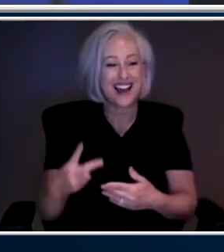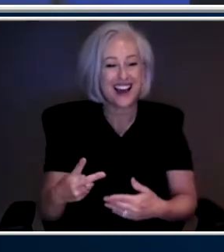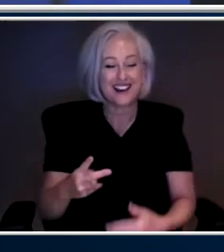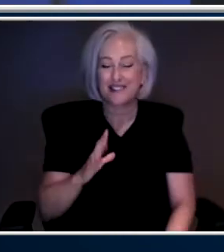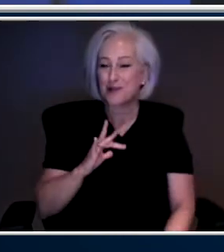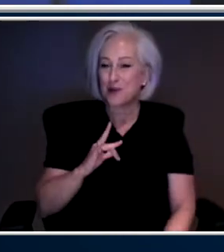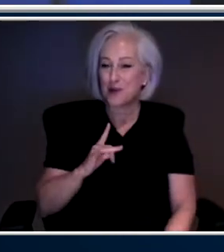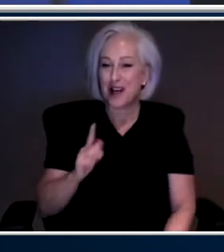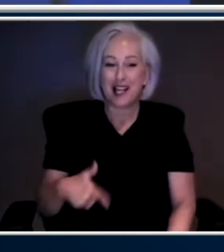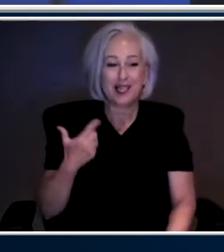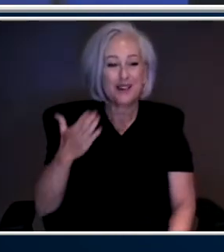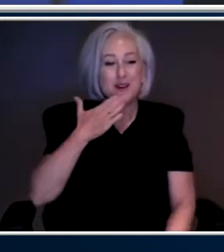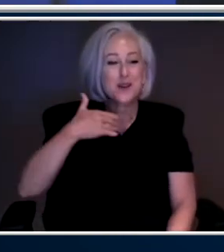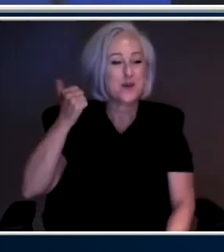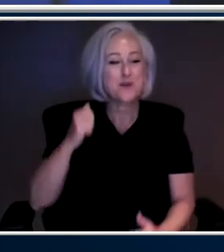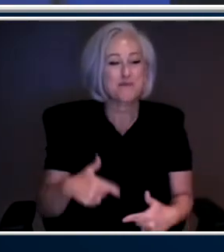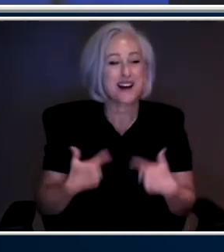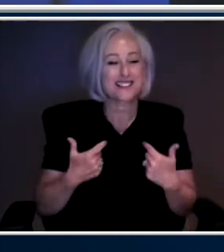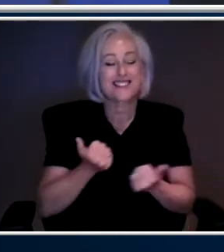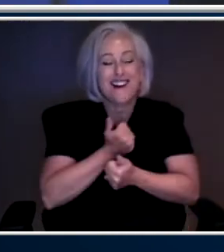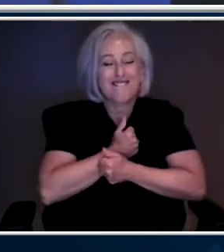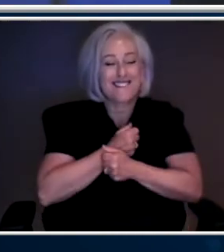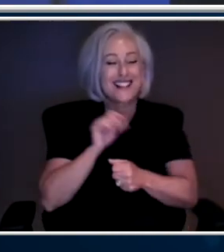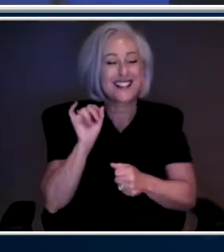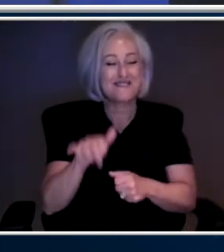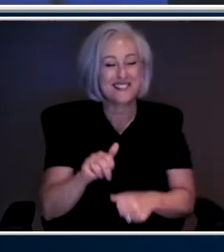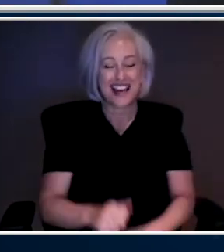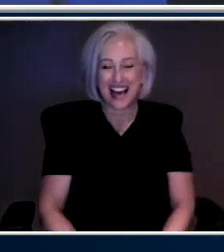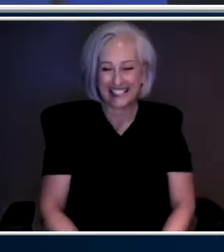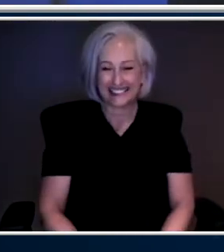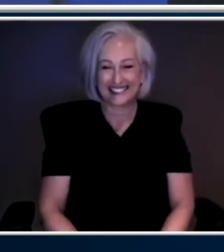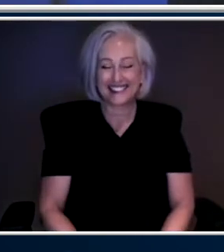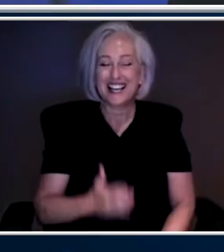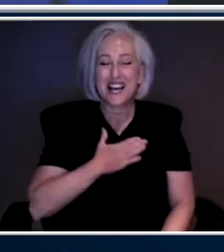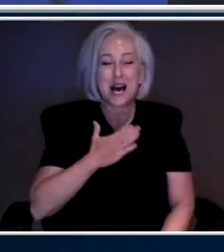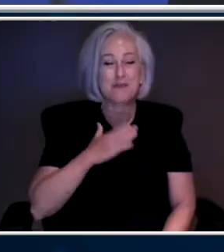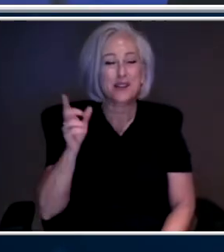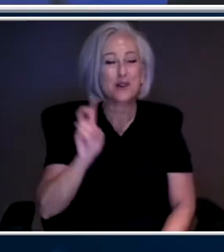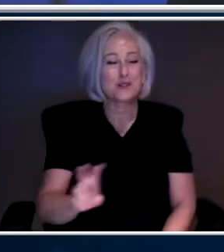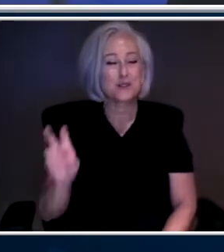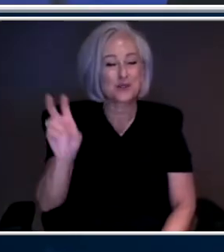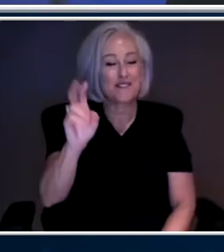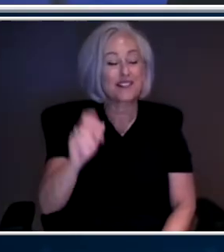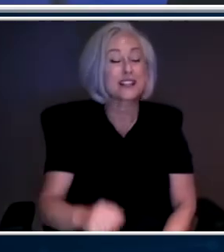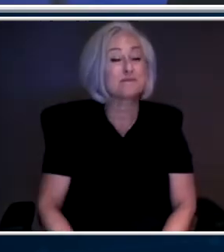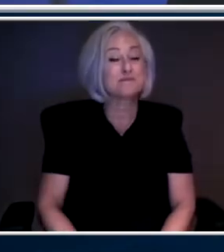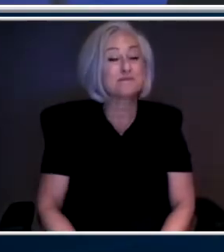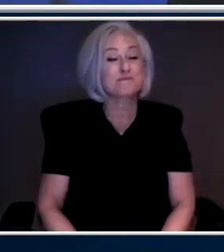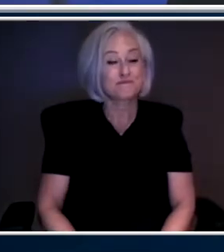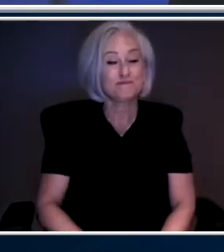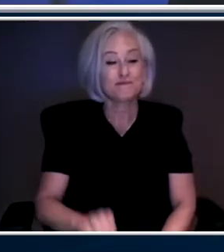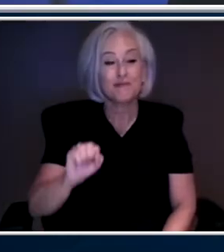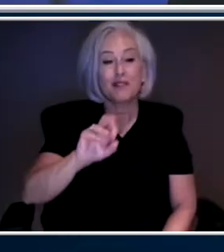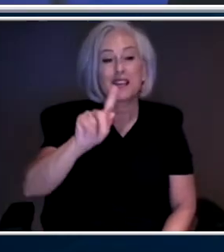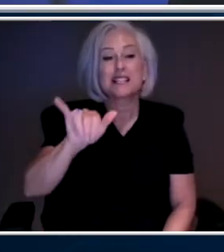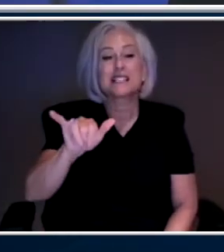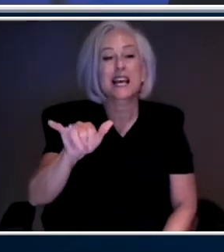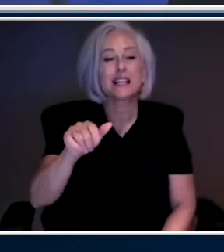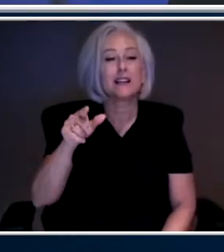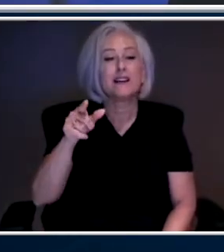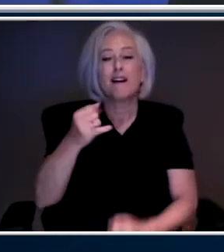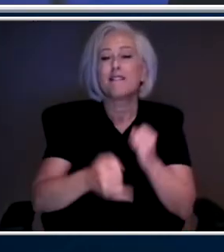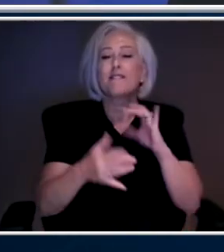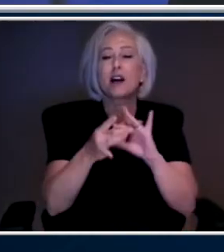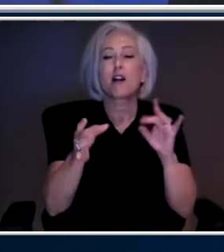best life. I like hearing that. I like it that you're out there and about there. So, Sandy, just tell us what you want people to take away from